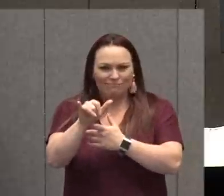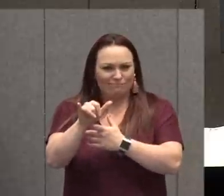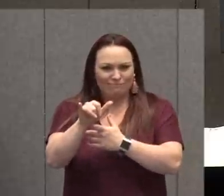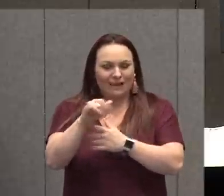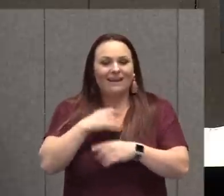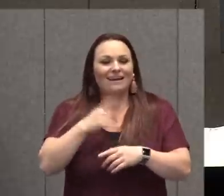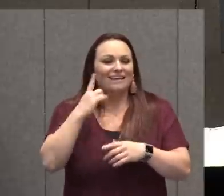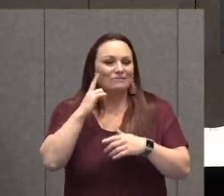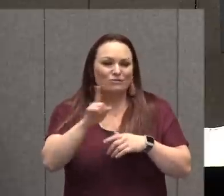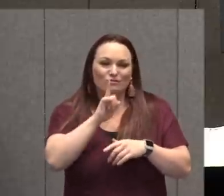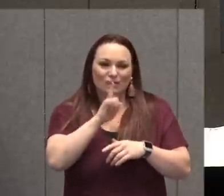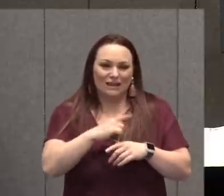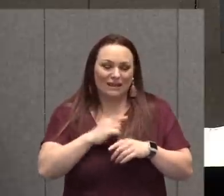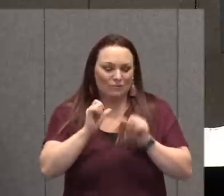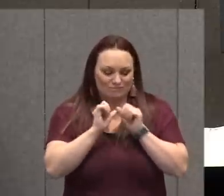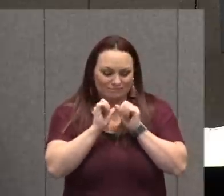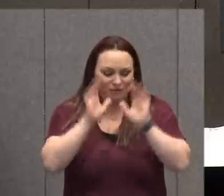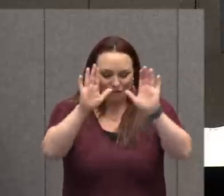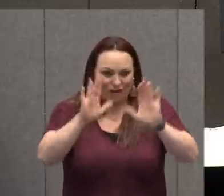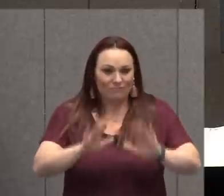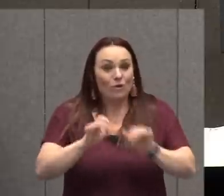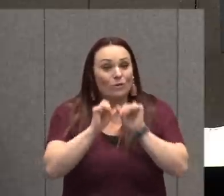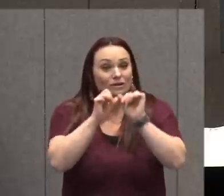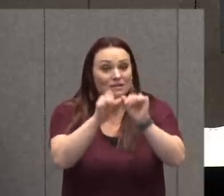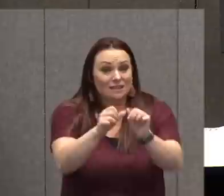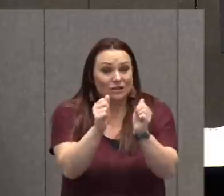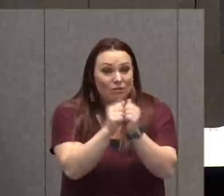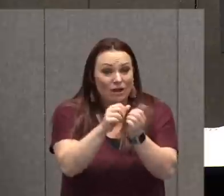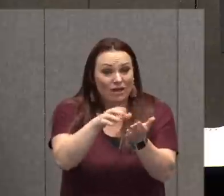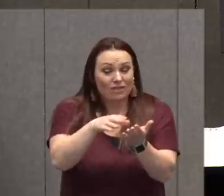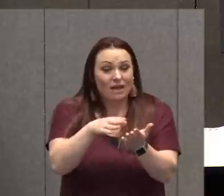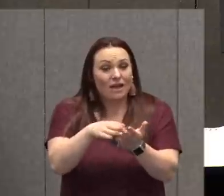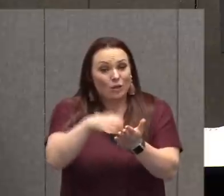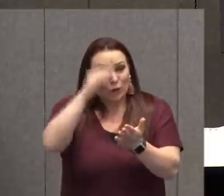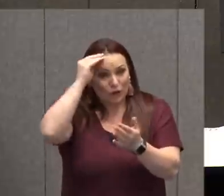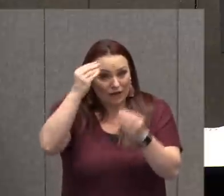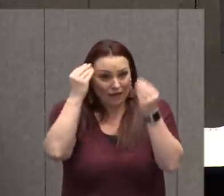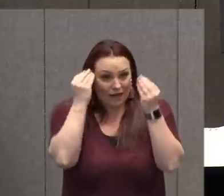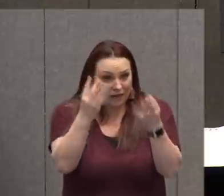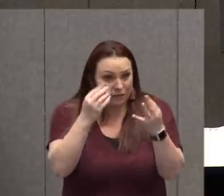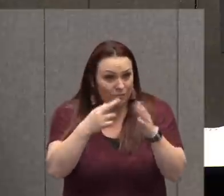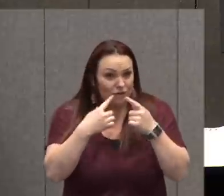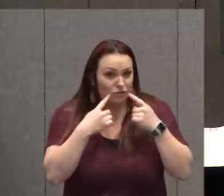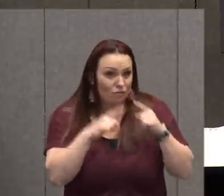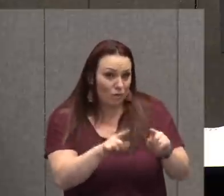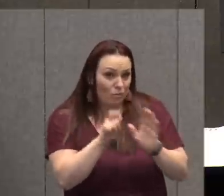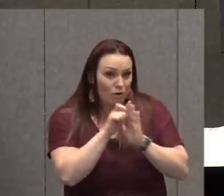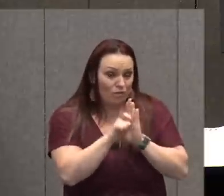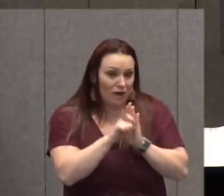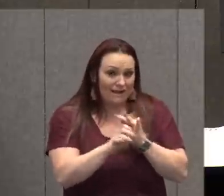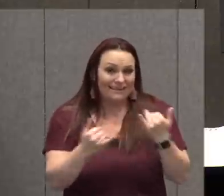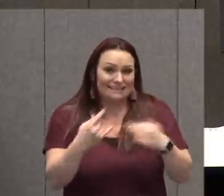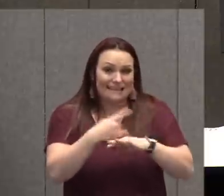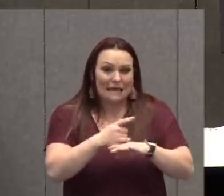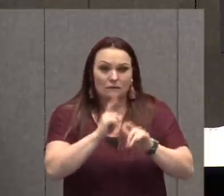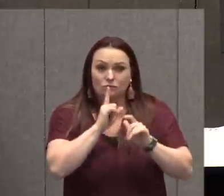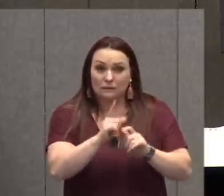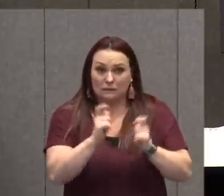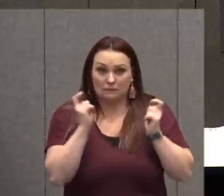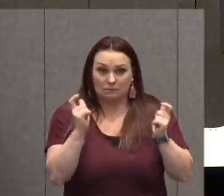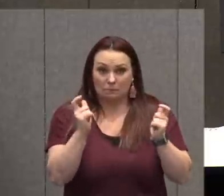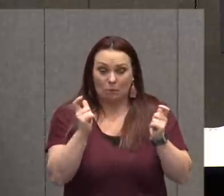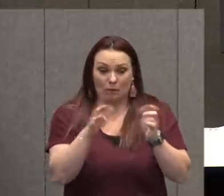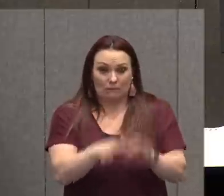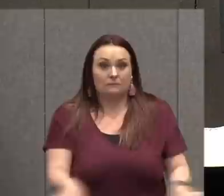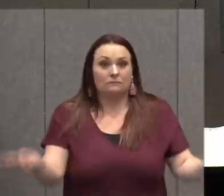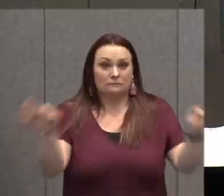we are going to continue with our informational report writing. Today is really our big day. It's kind of the